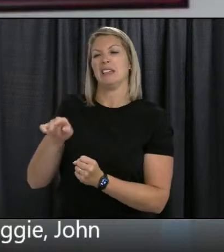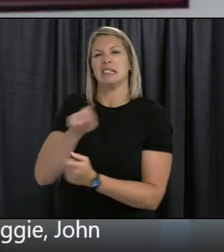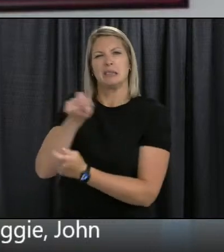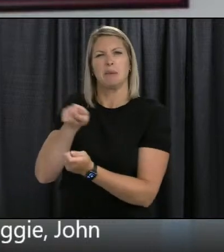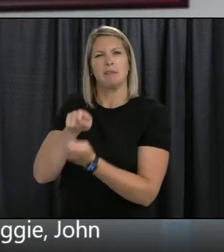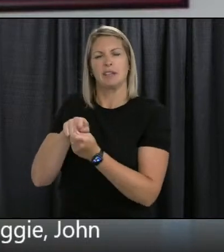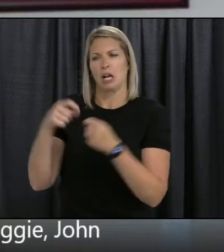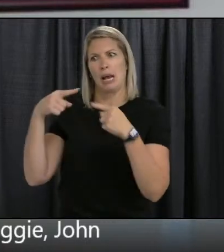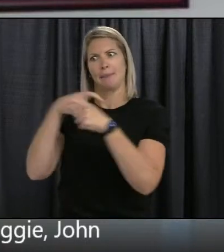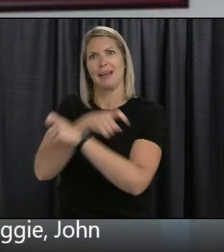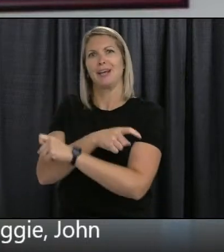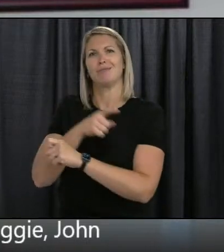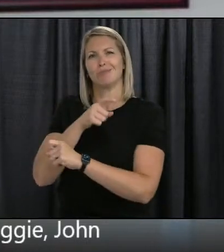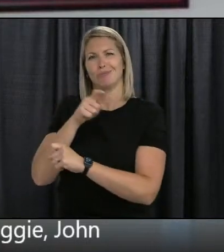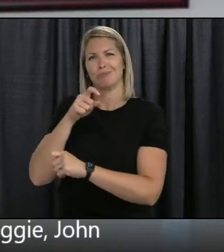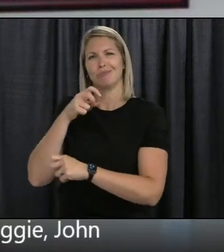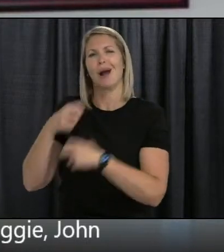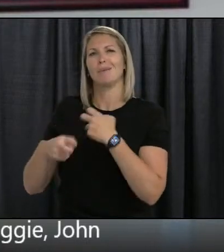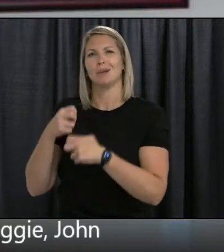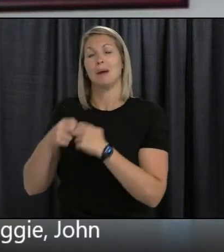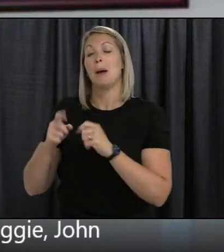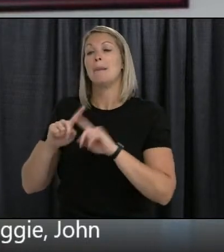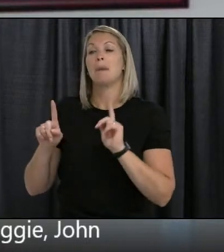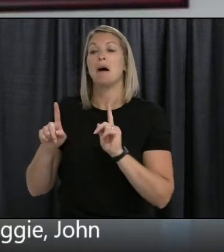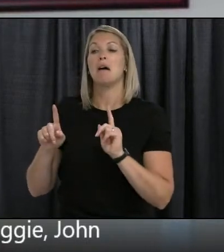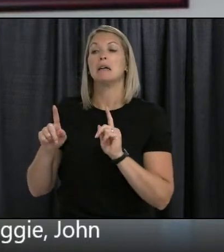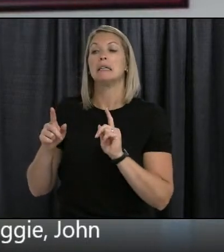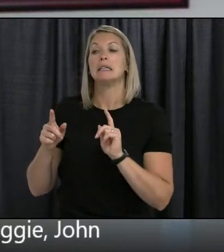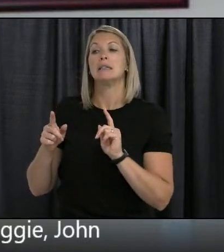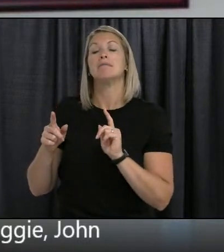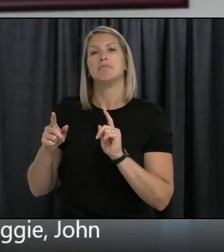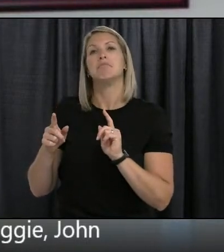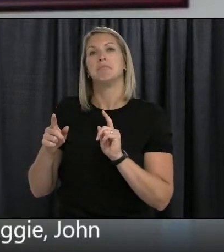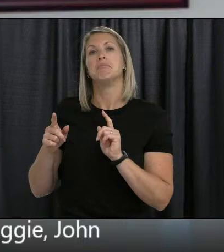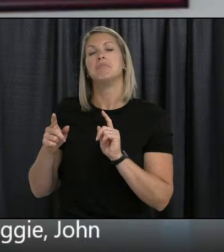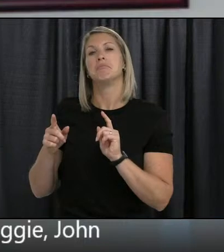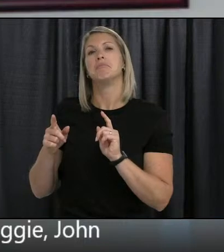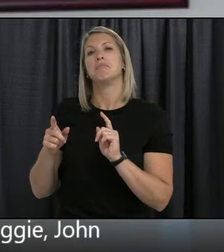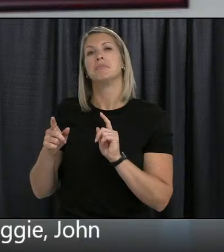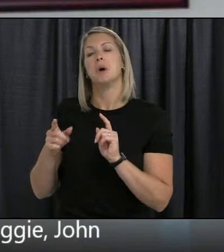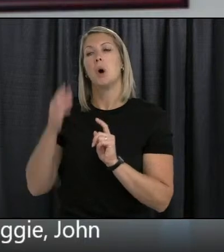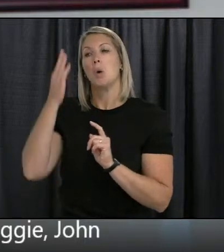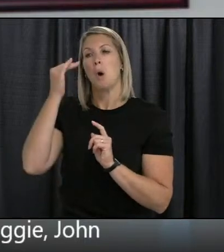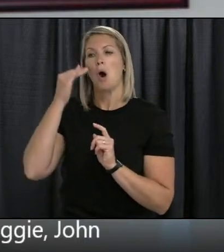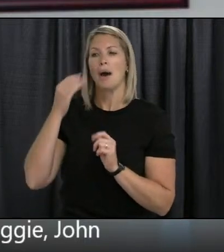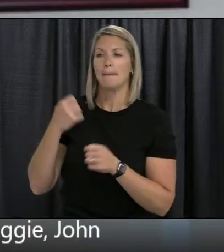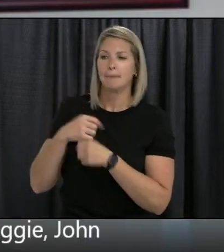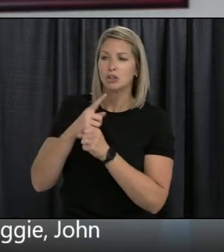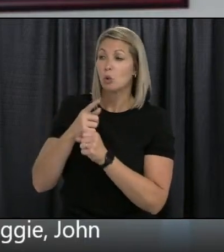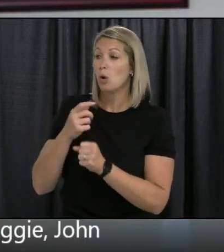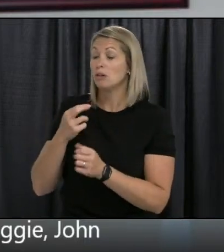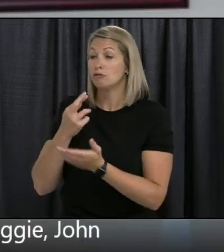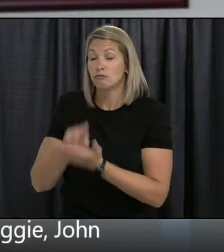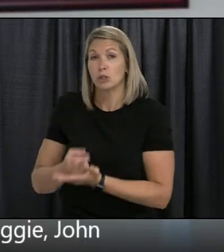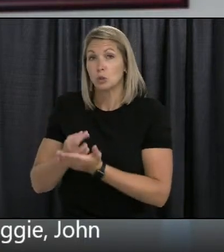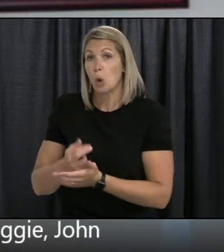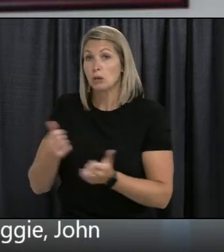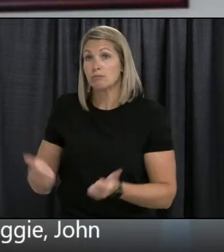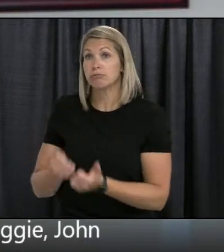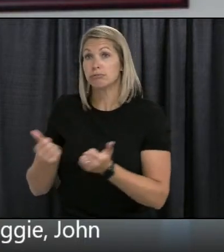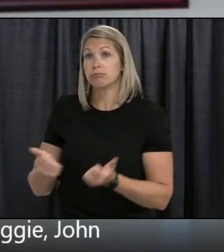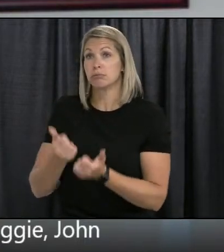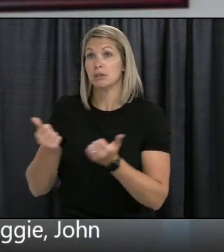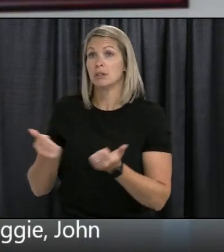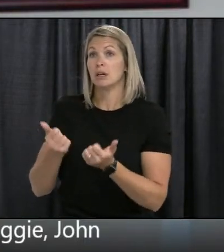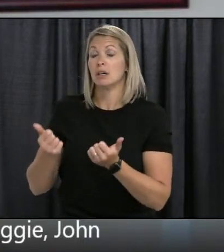specifically, which are consistent with adequate resources at the moment. They certainly do get surges,